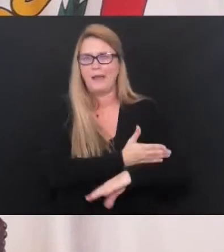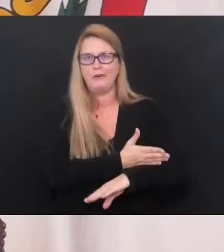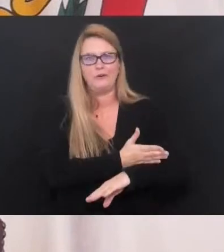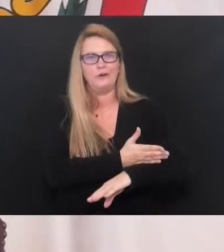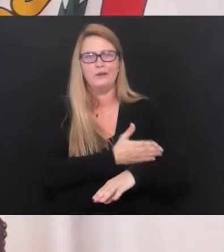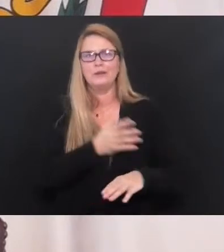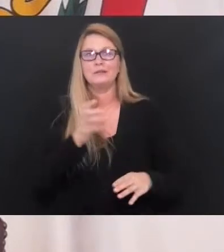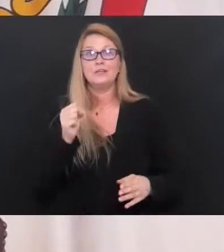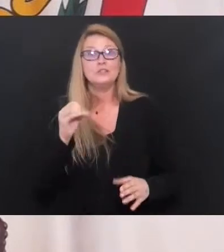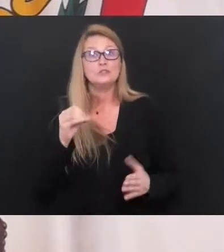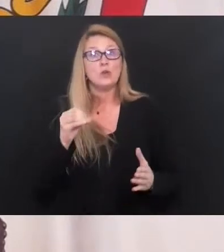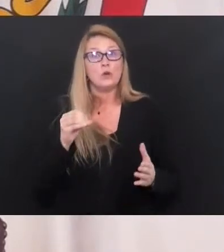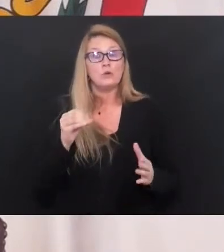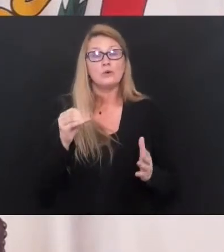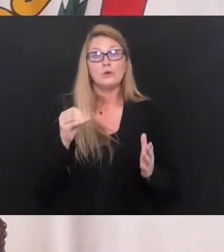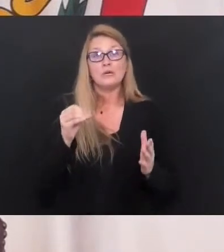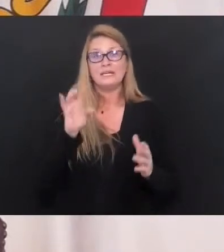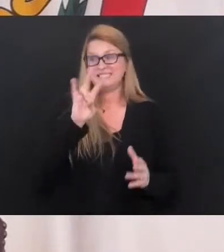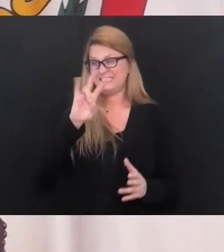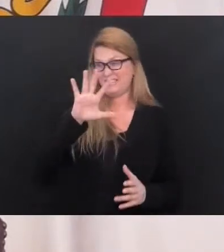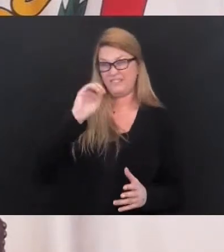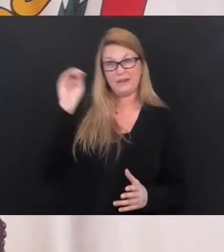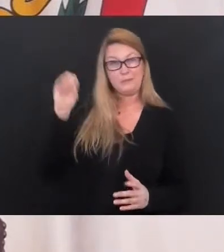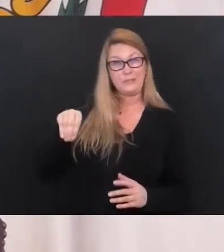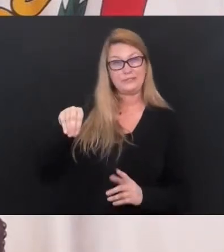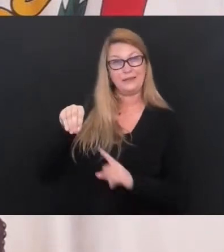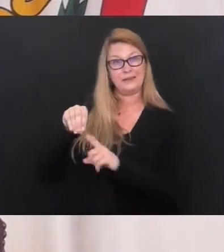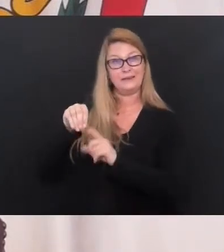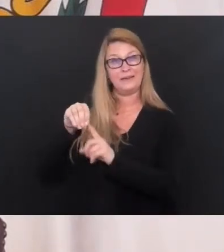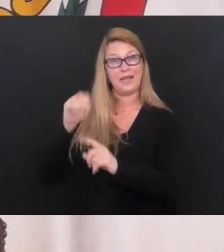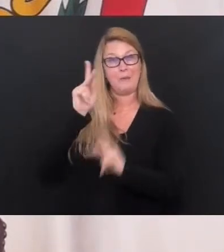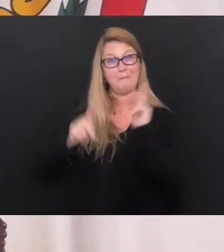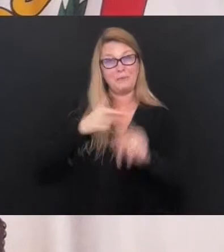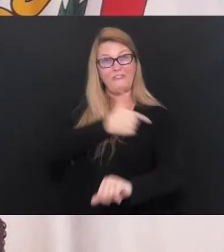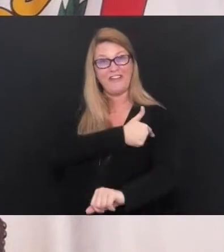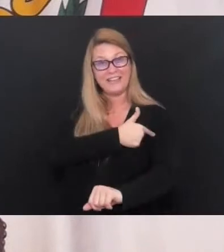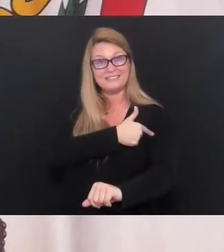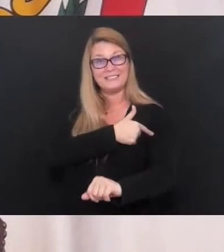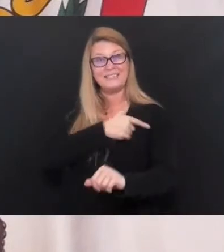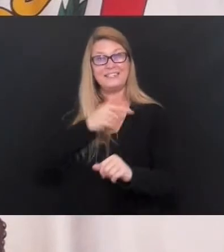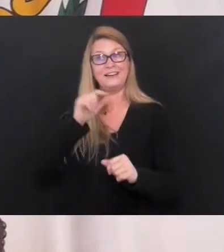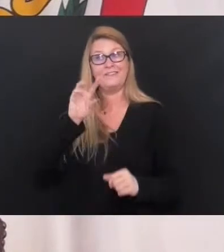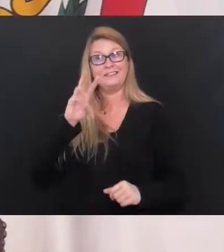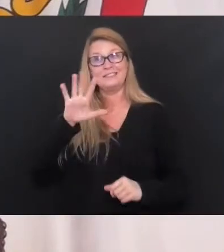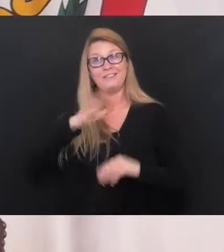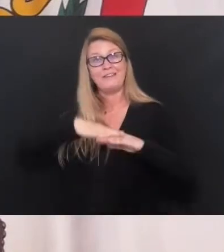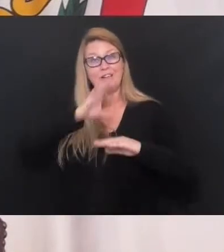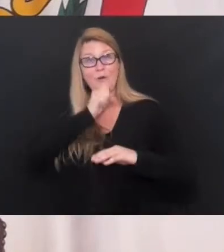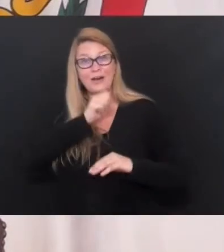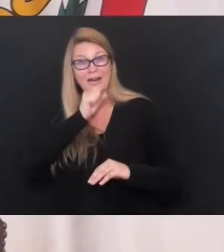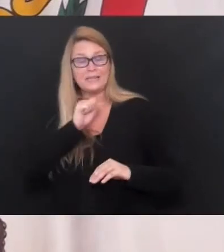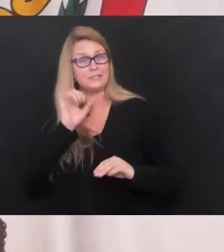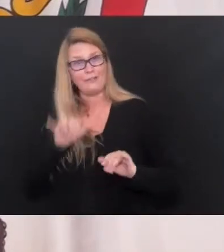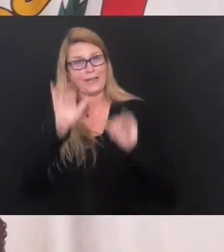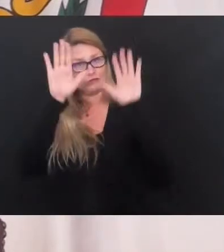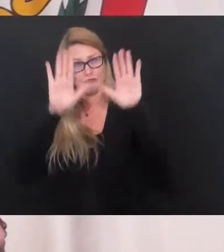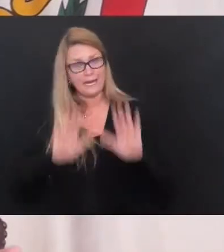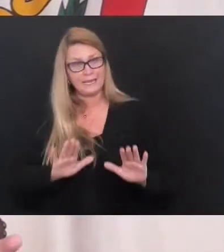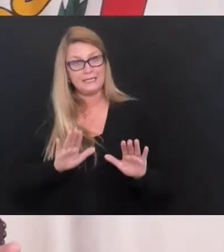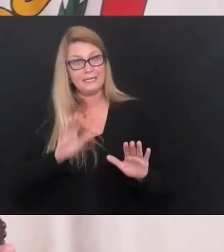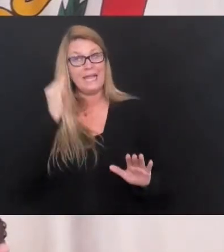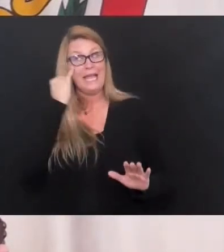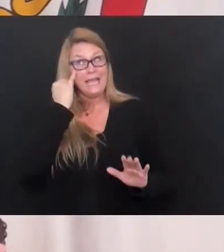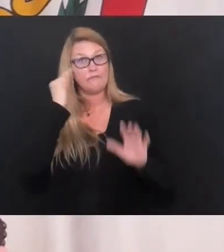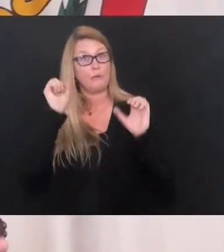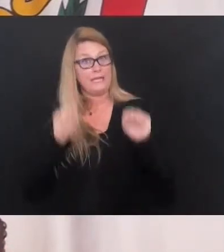why I said just a minute ago, that 75% vaccination rate of our 65 and older is great if we could